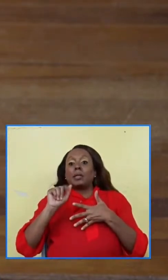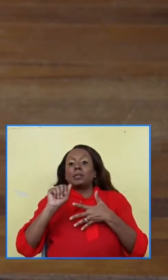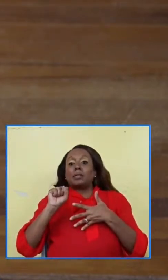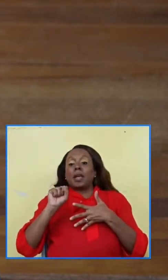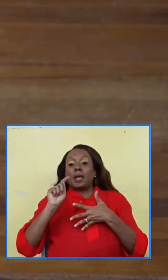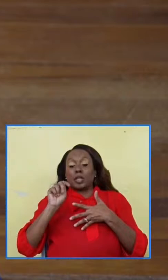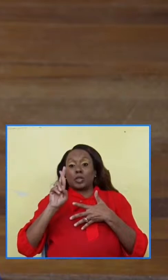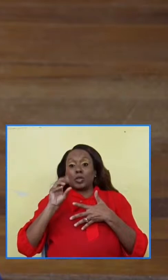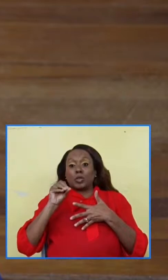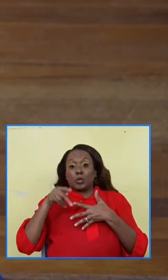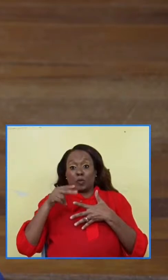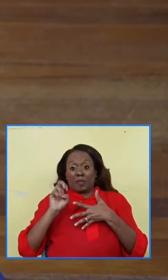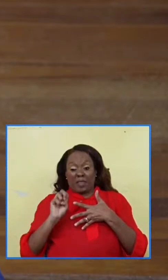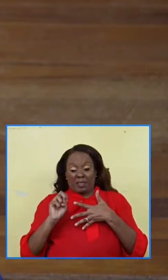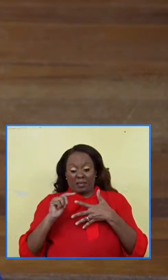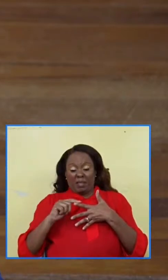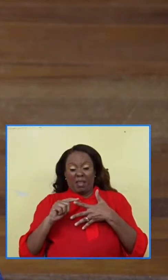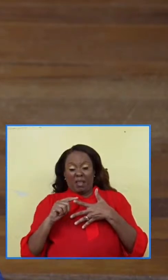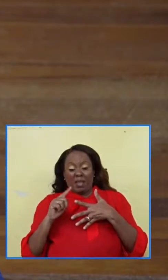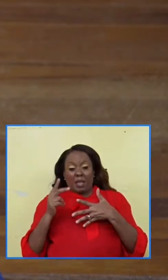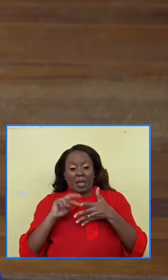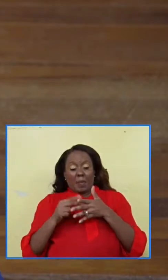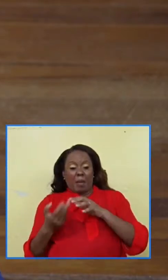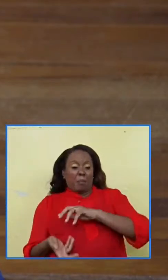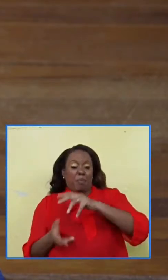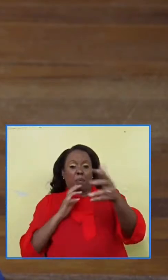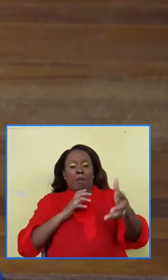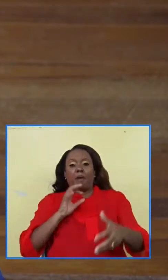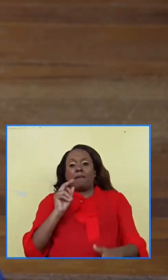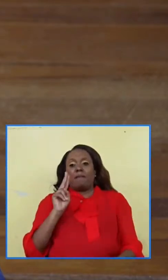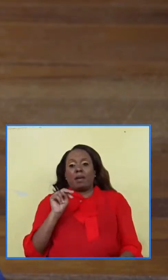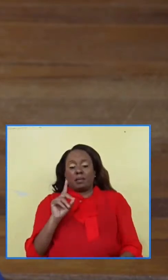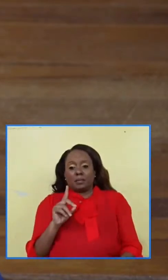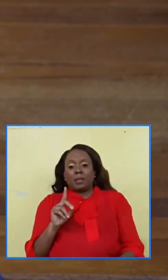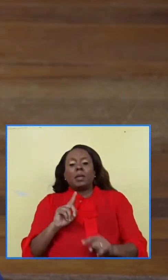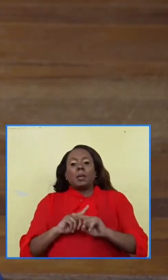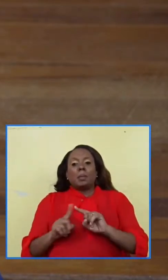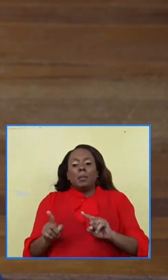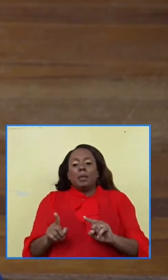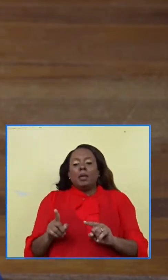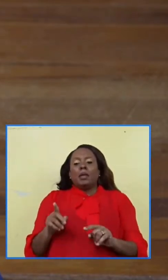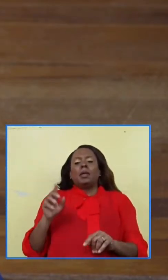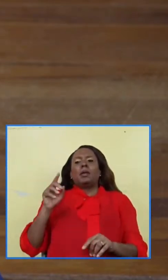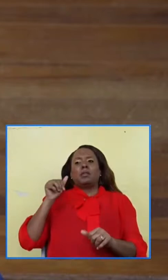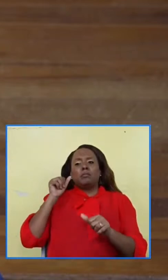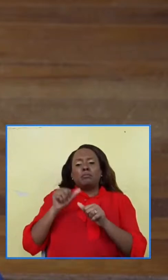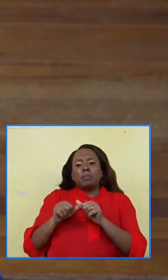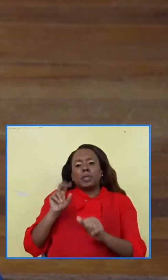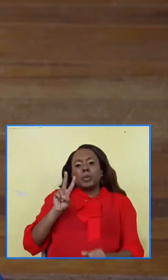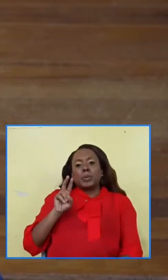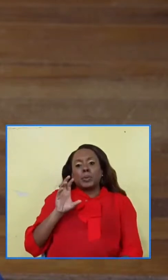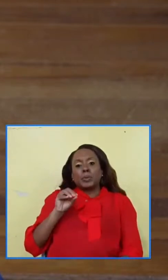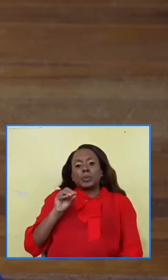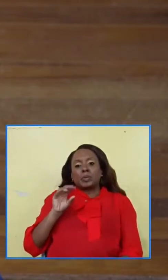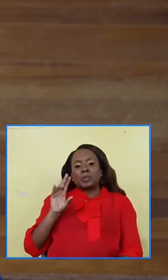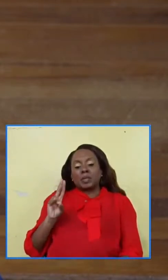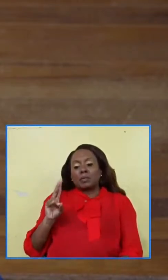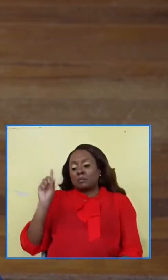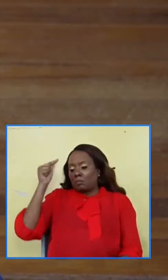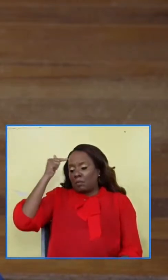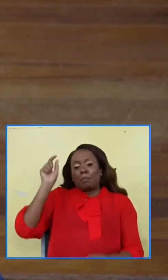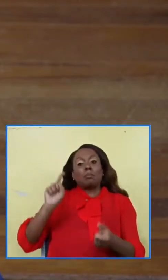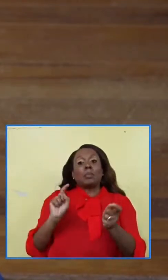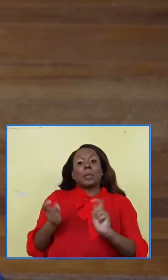talking about where the audits are behind, in 2007, the government changed its